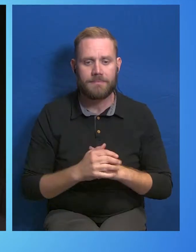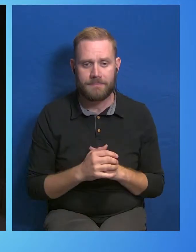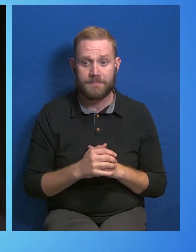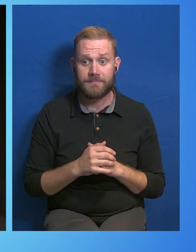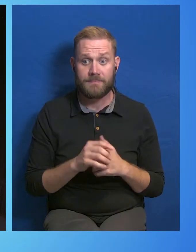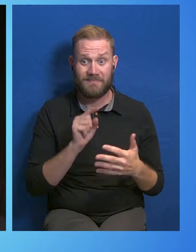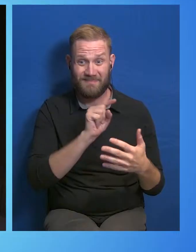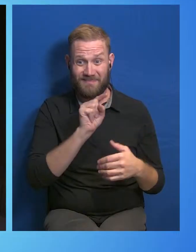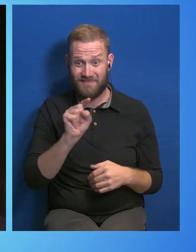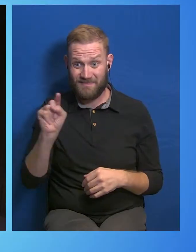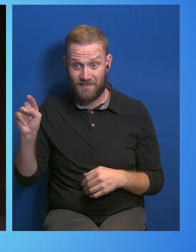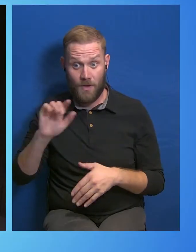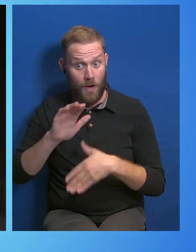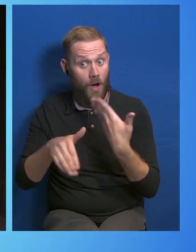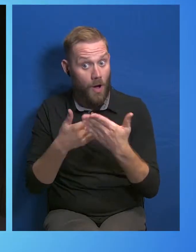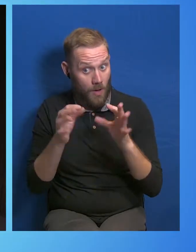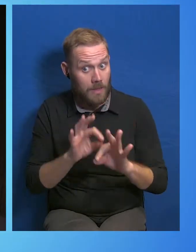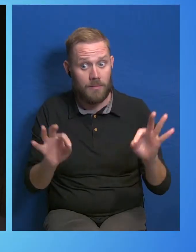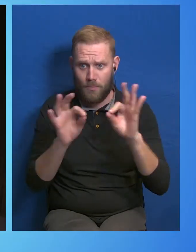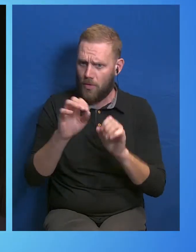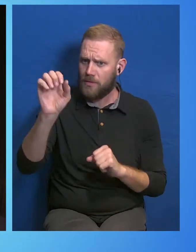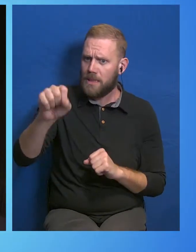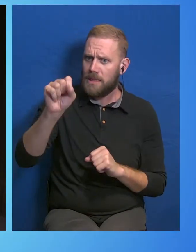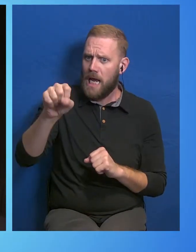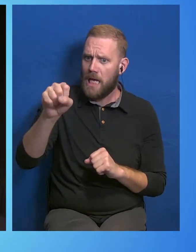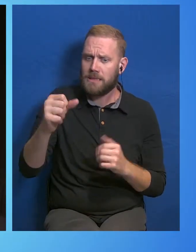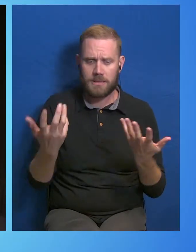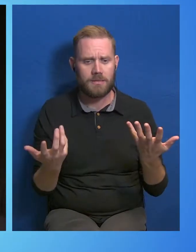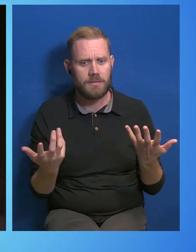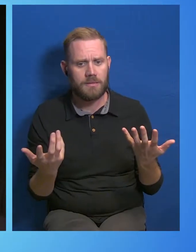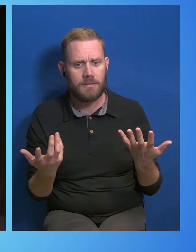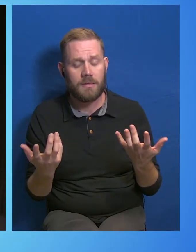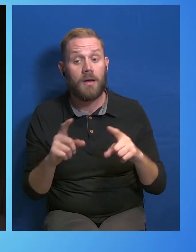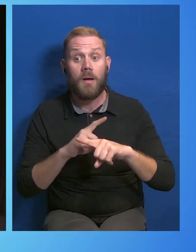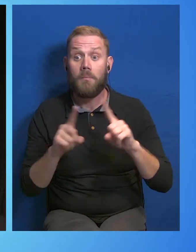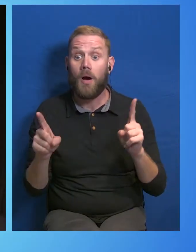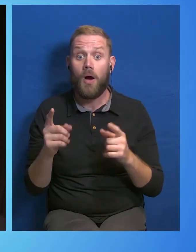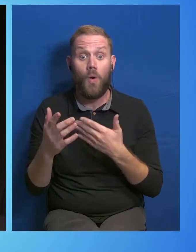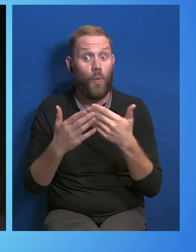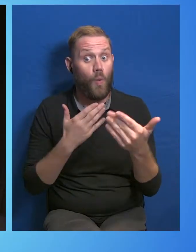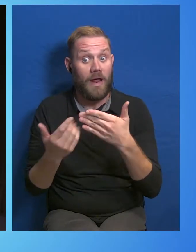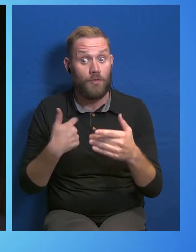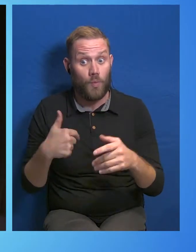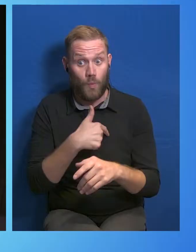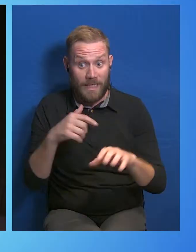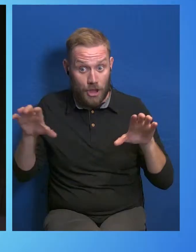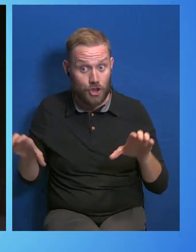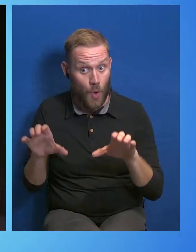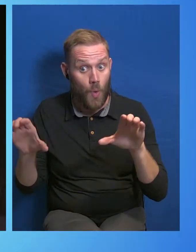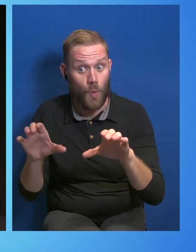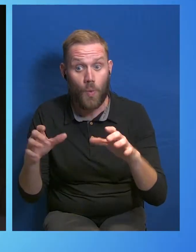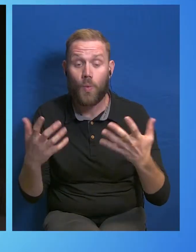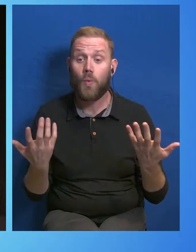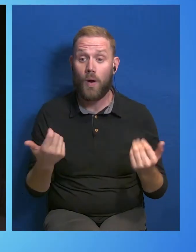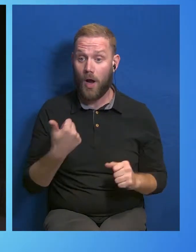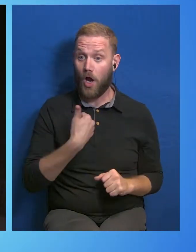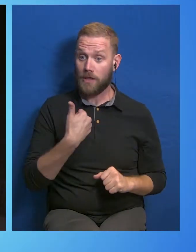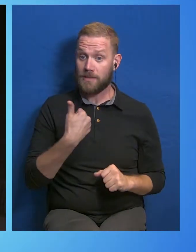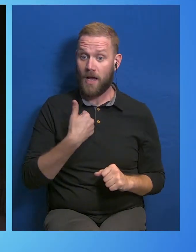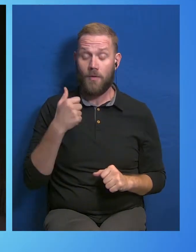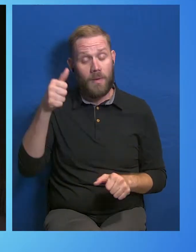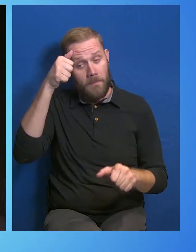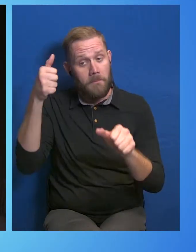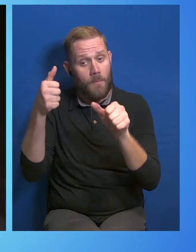All of those things are important, of course. But whatever we do, we must